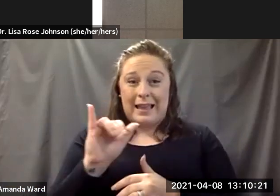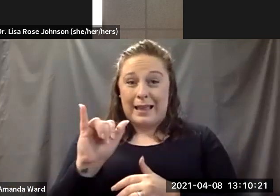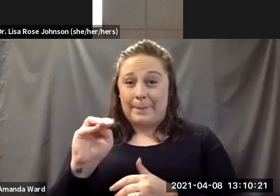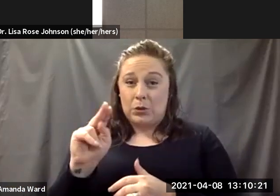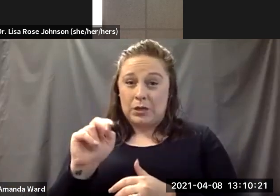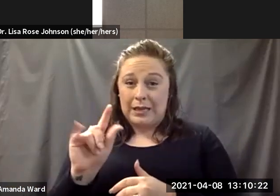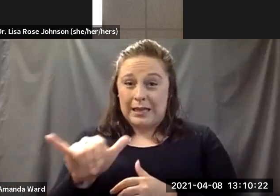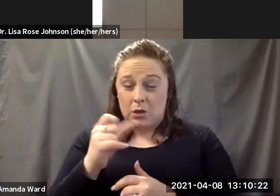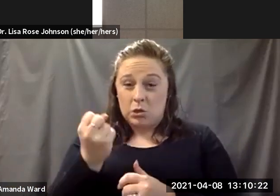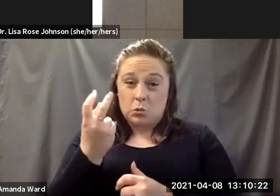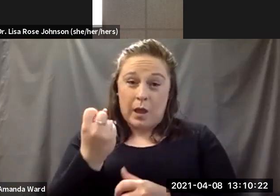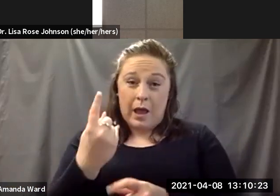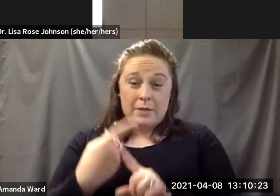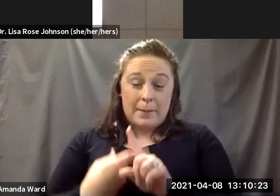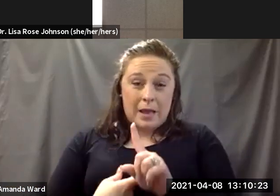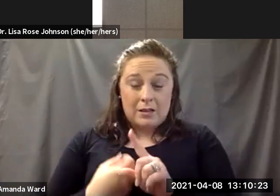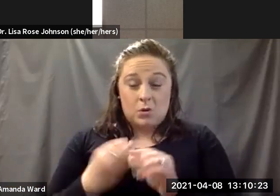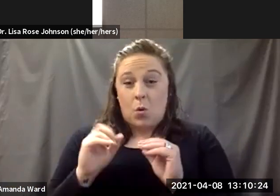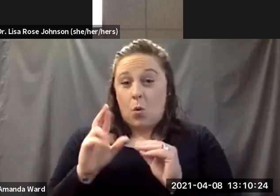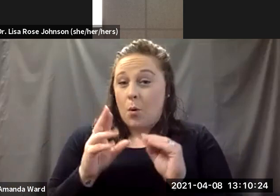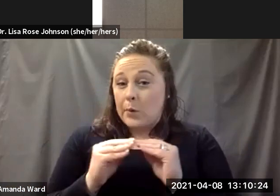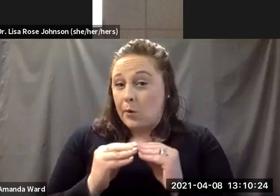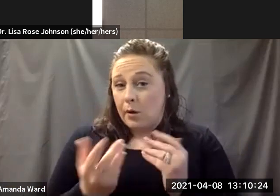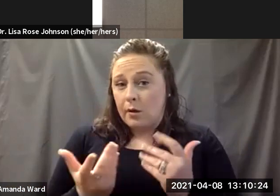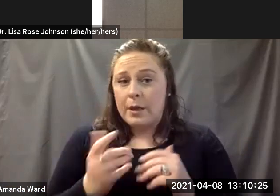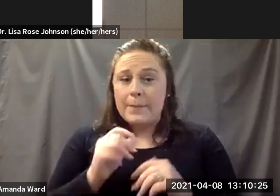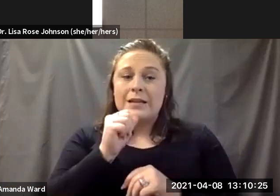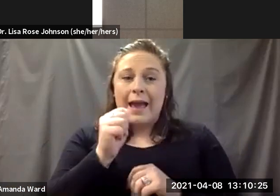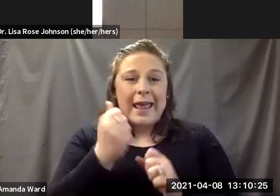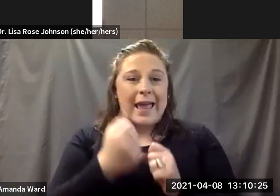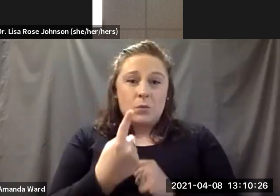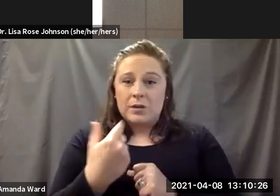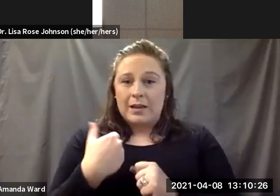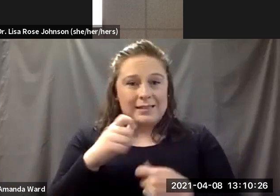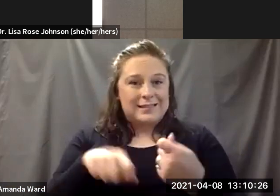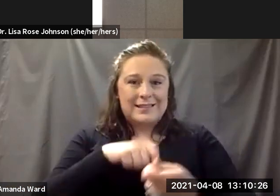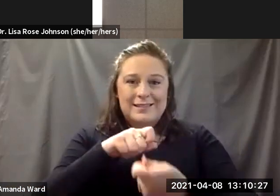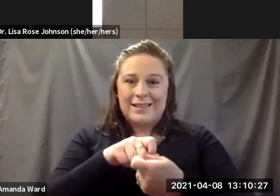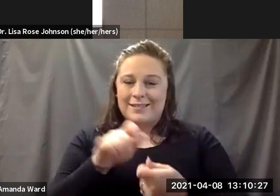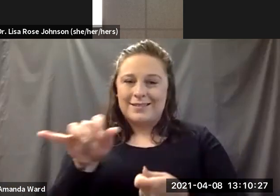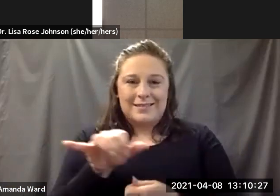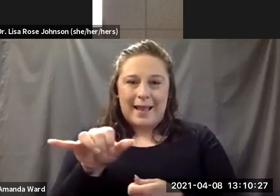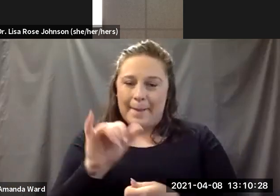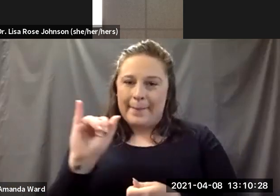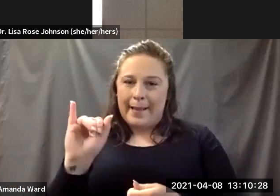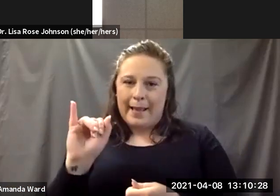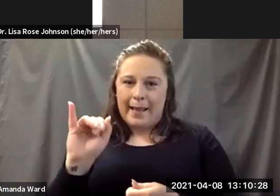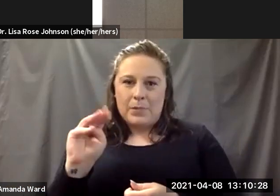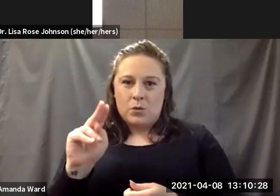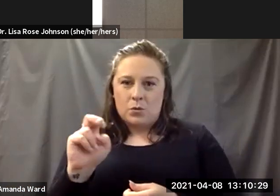months and maybe even longer. Not everybody has the exact same immune response. We know that people that